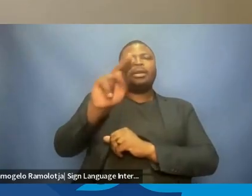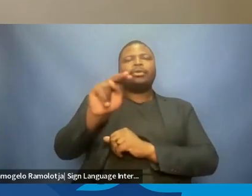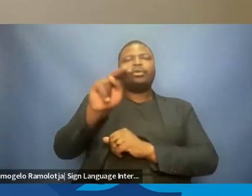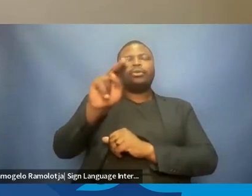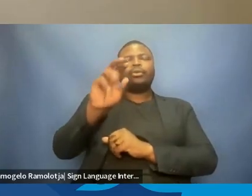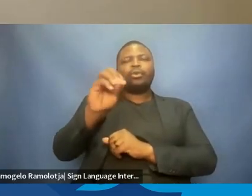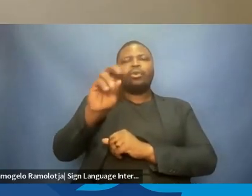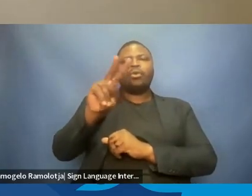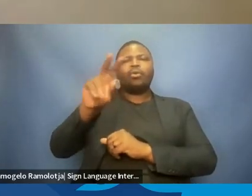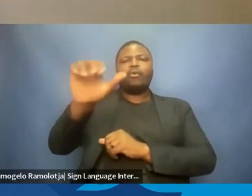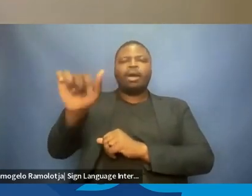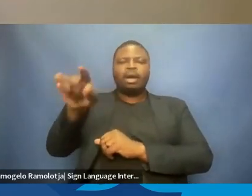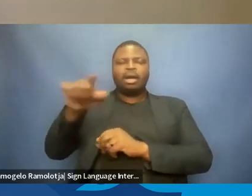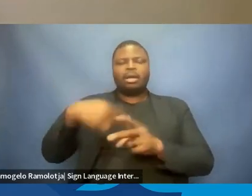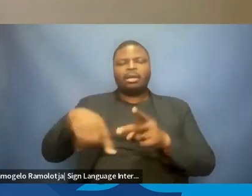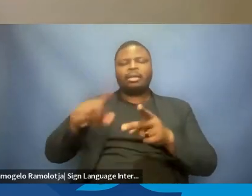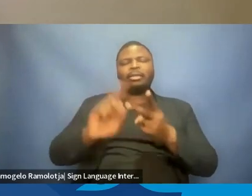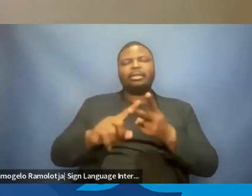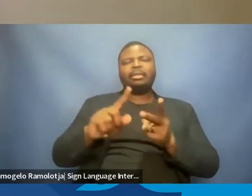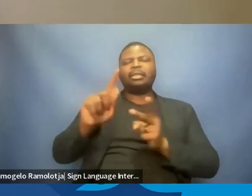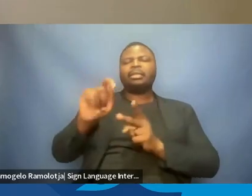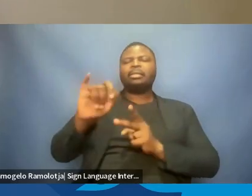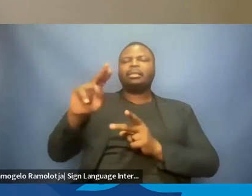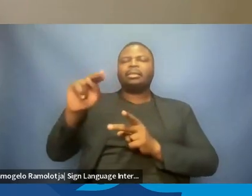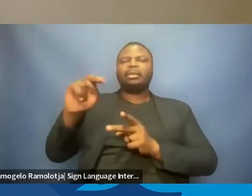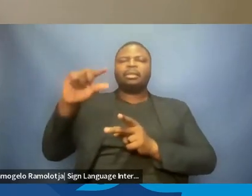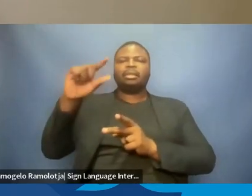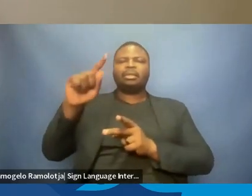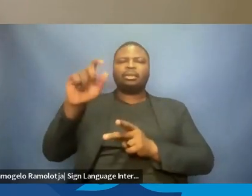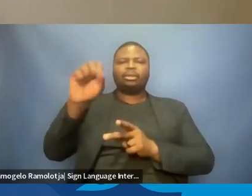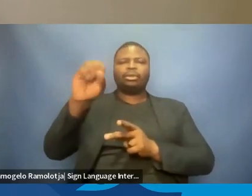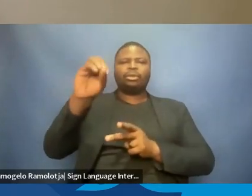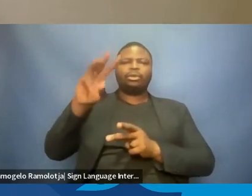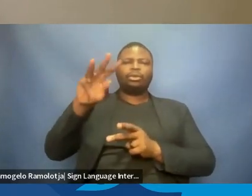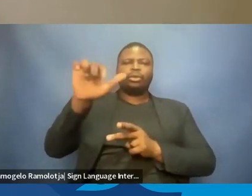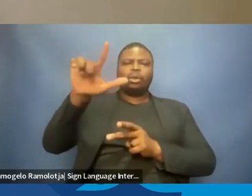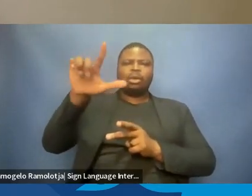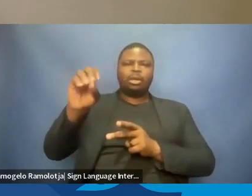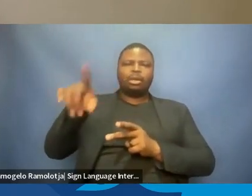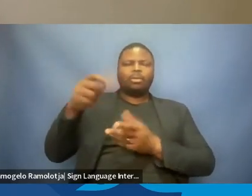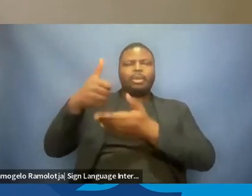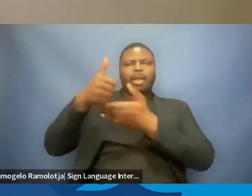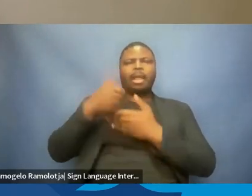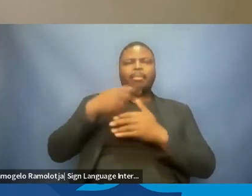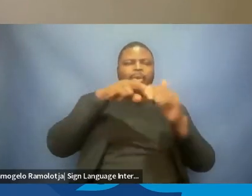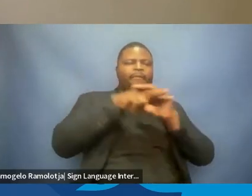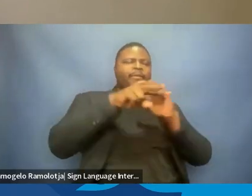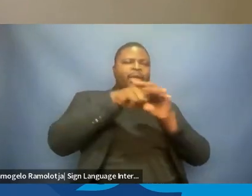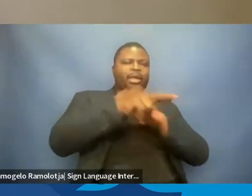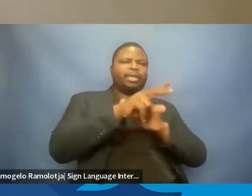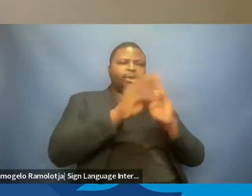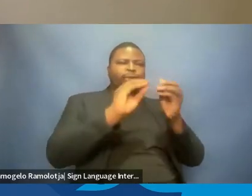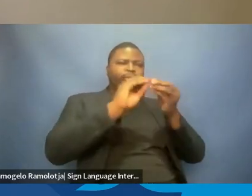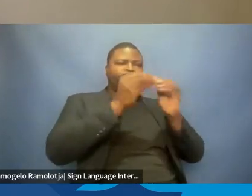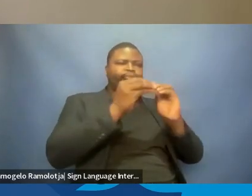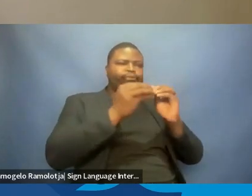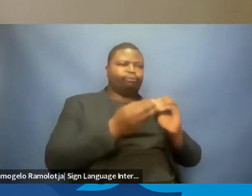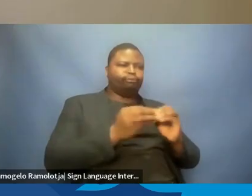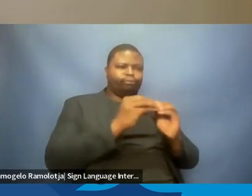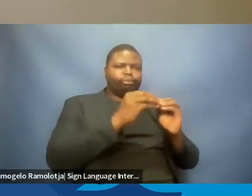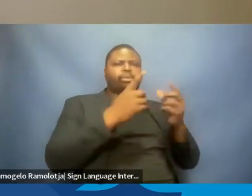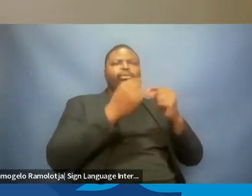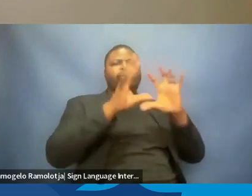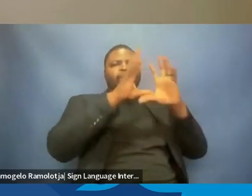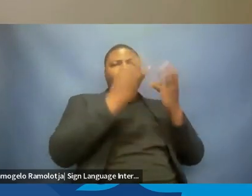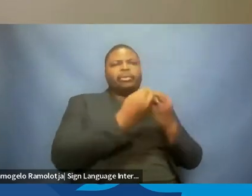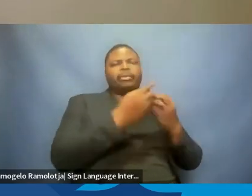Center for supporting this video being produced. And NACOSA, as one that is managing a